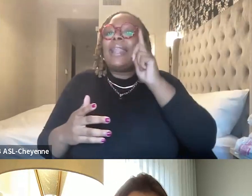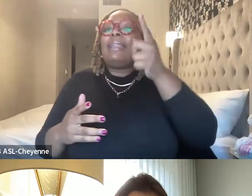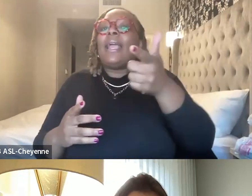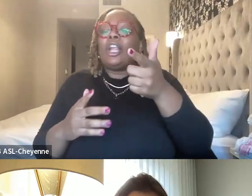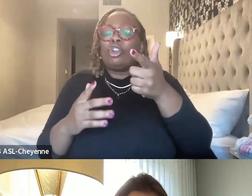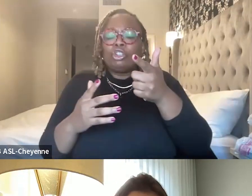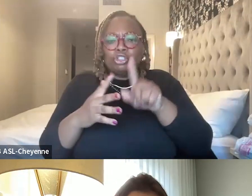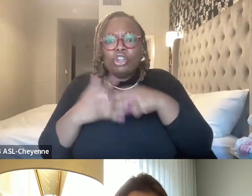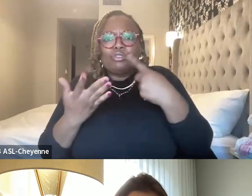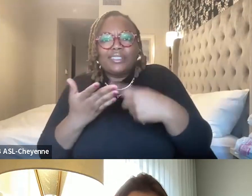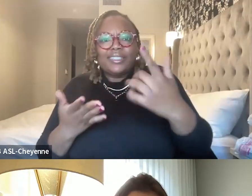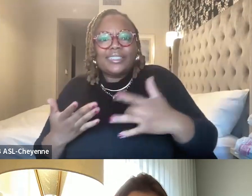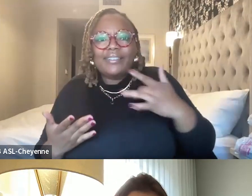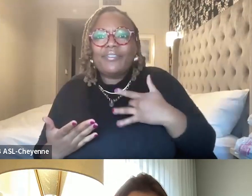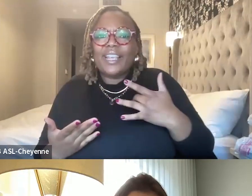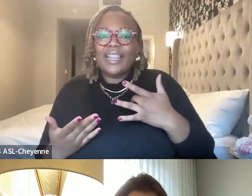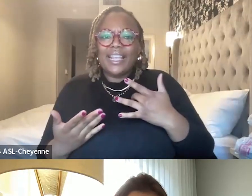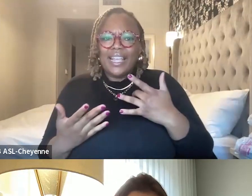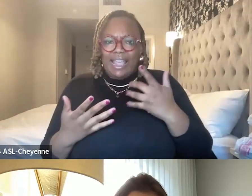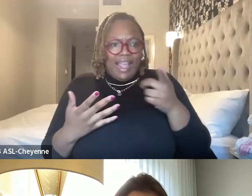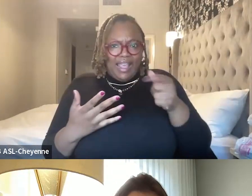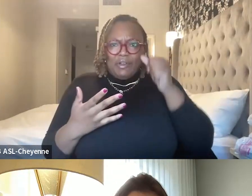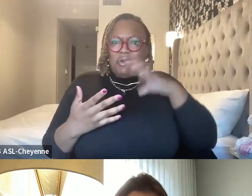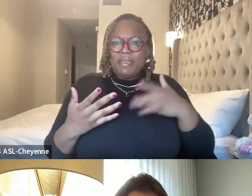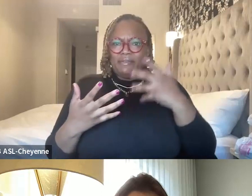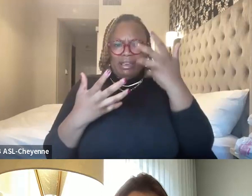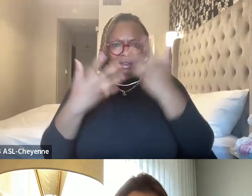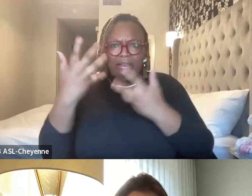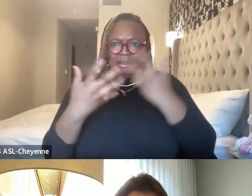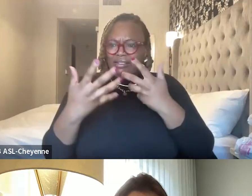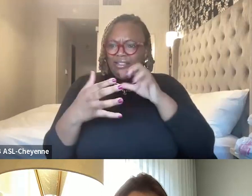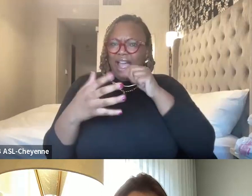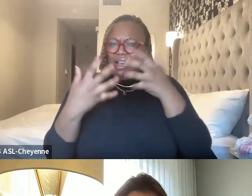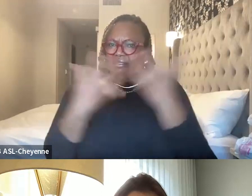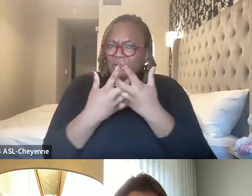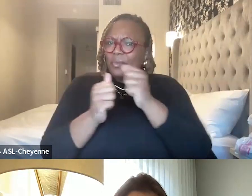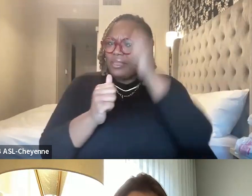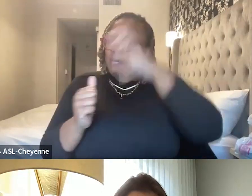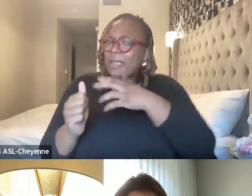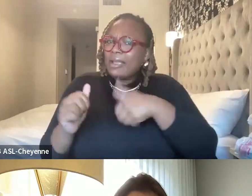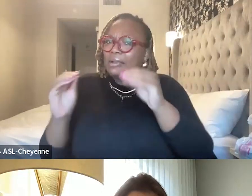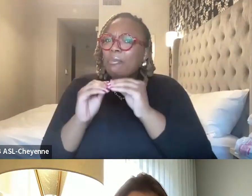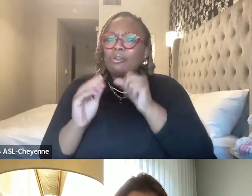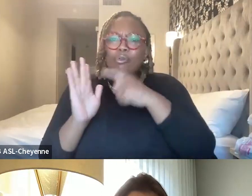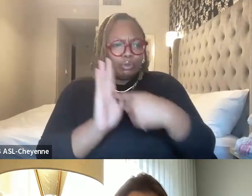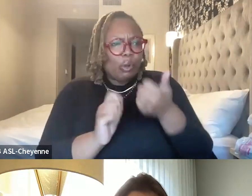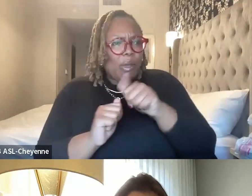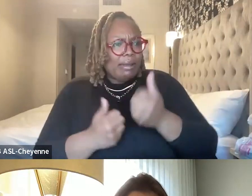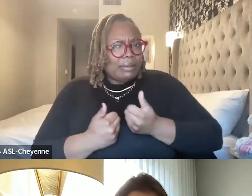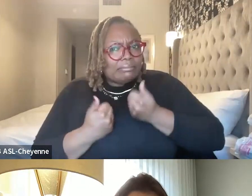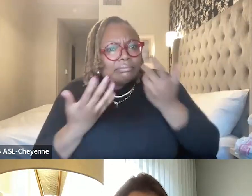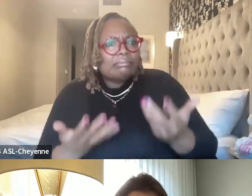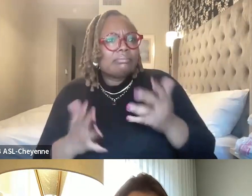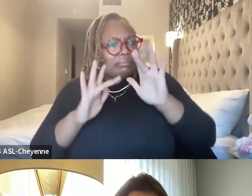this time like doesn't make possible to the relationship to keep going on. So I thought it was, if we